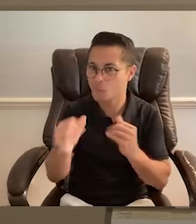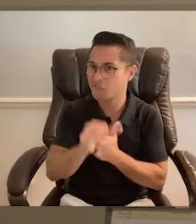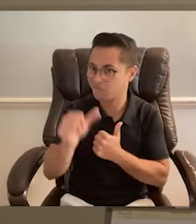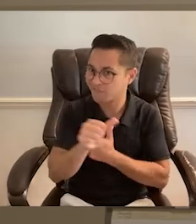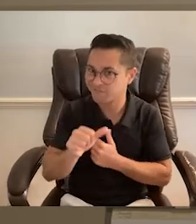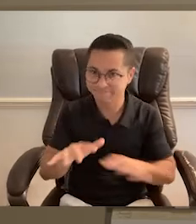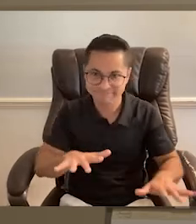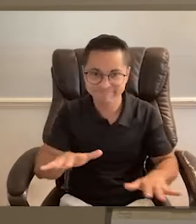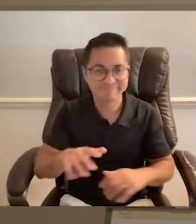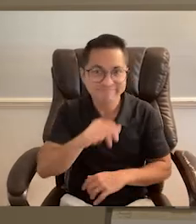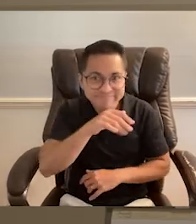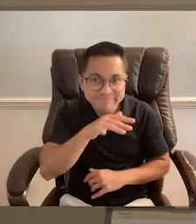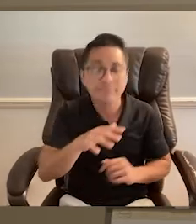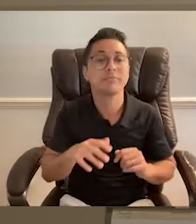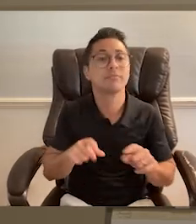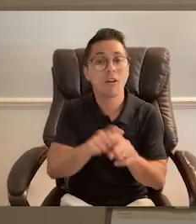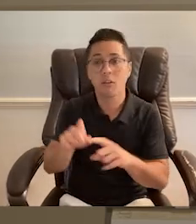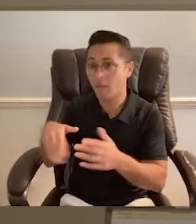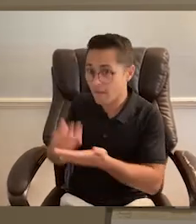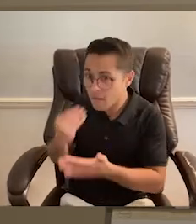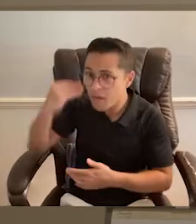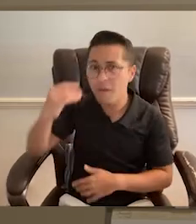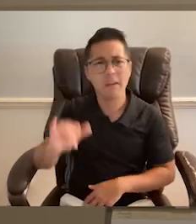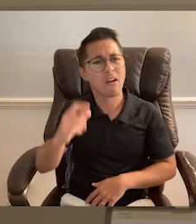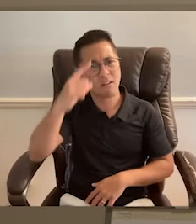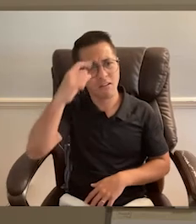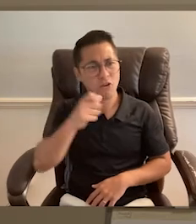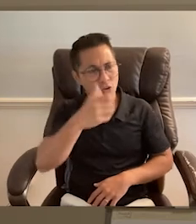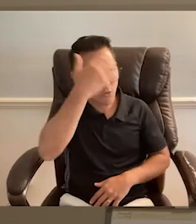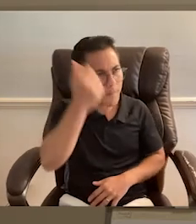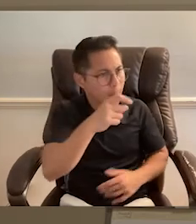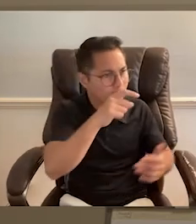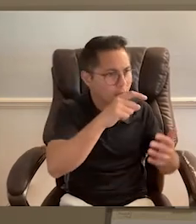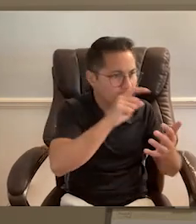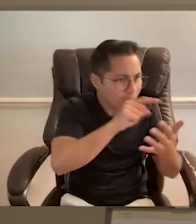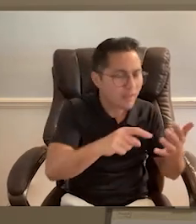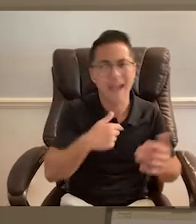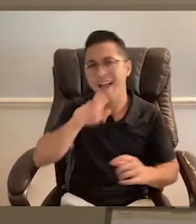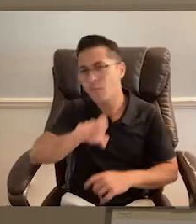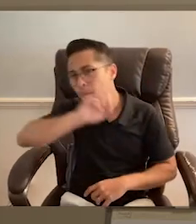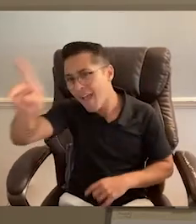We have a newer version now that will do the scanning and everything in a matter of minutes.